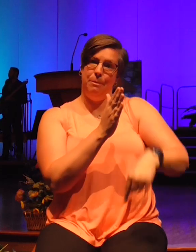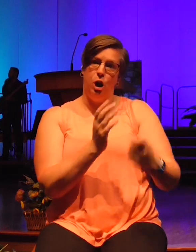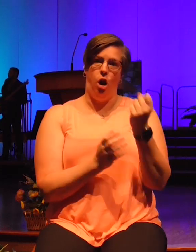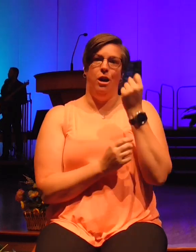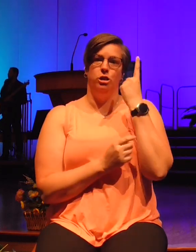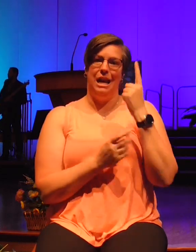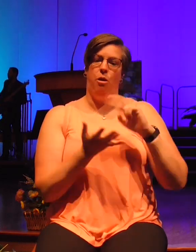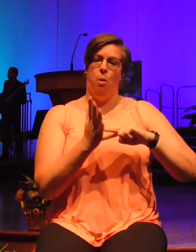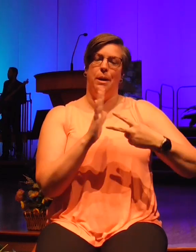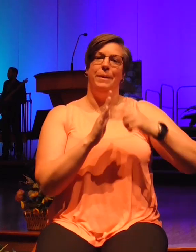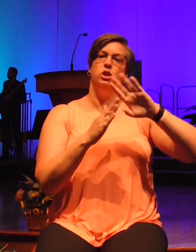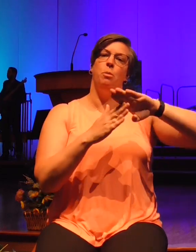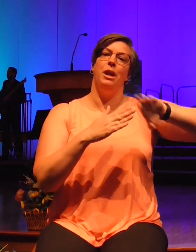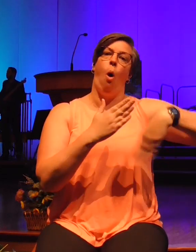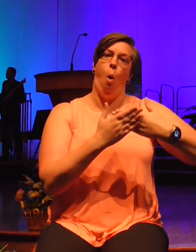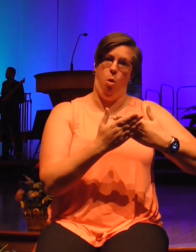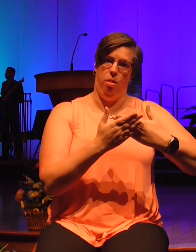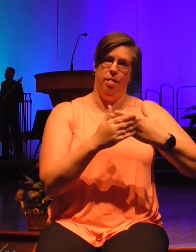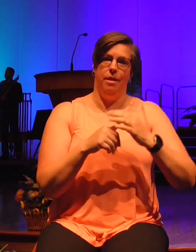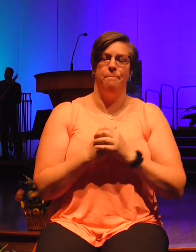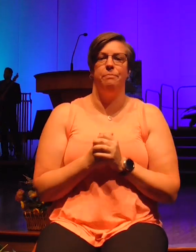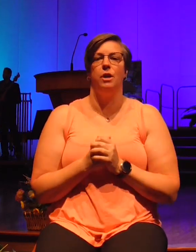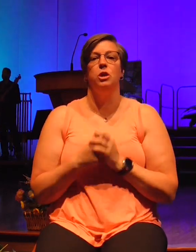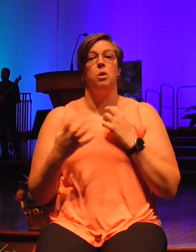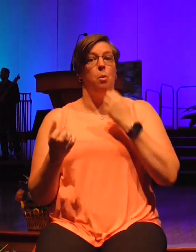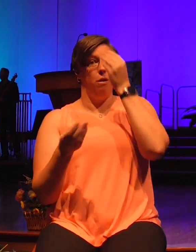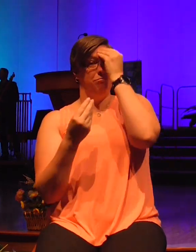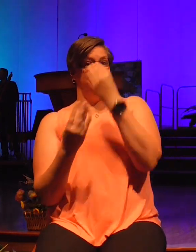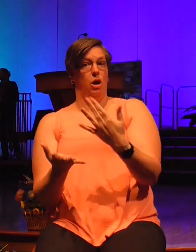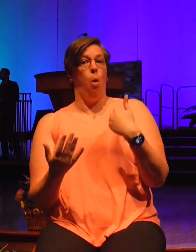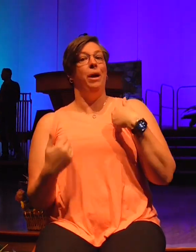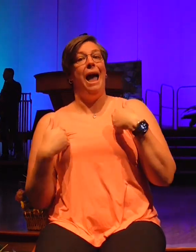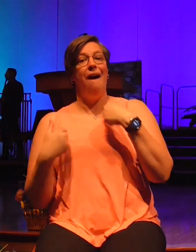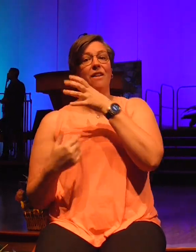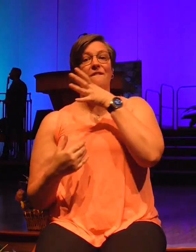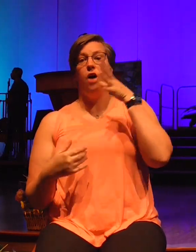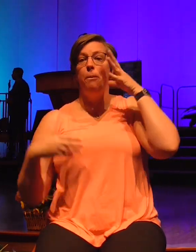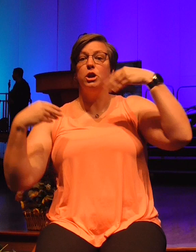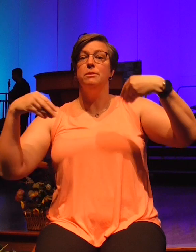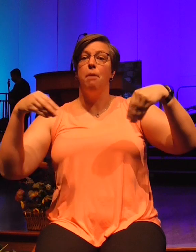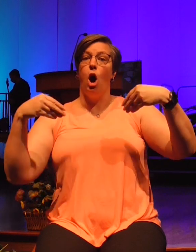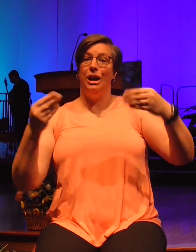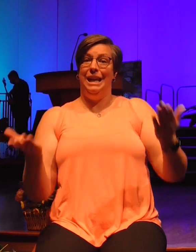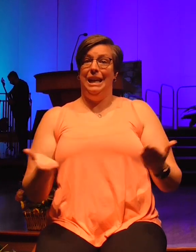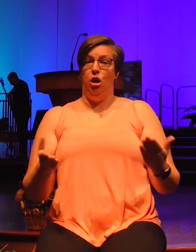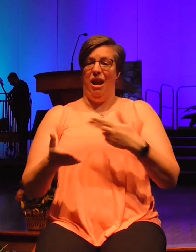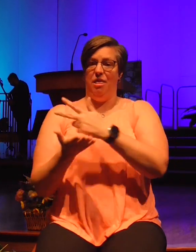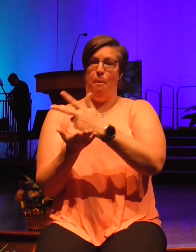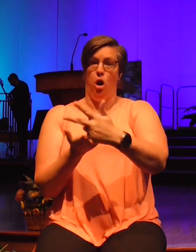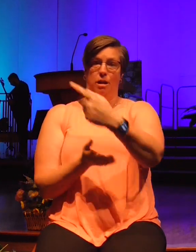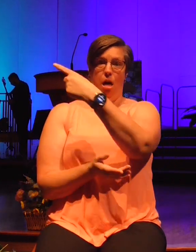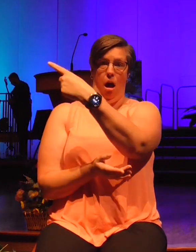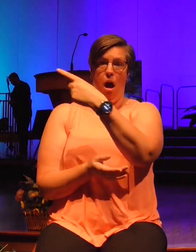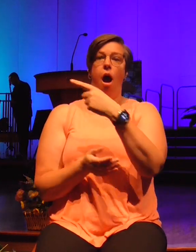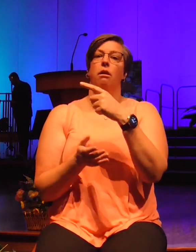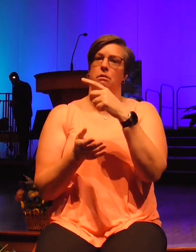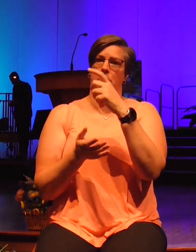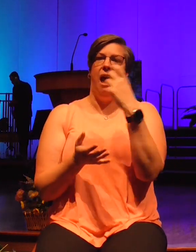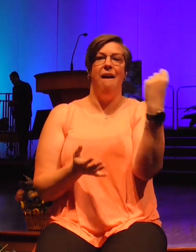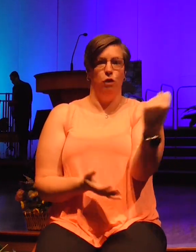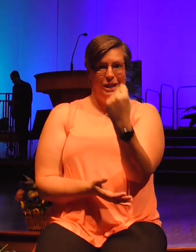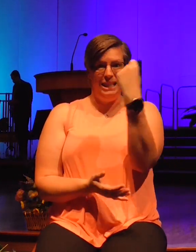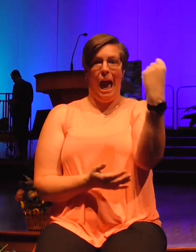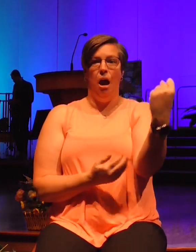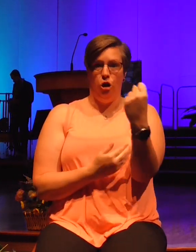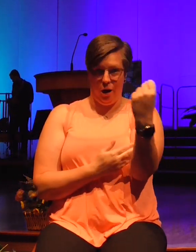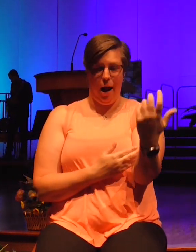to be whole. So I want to let you know that we have a farmer's market here in the parking lot at Mile High Church every Saturday morning from